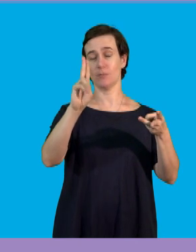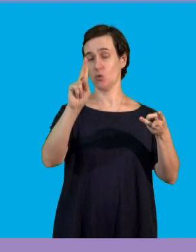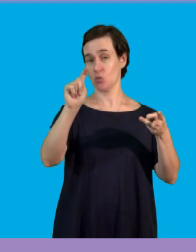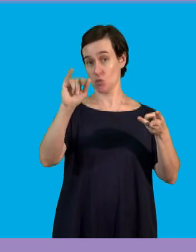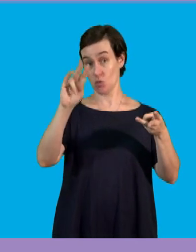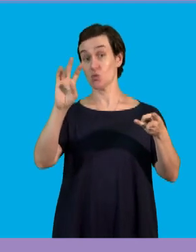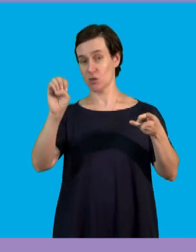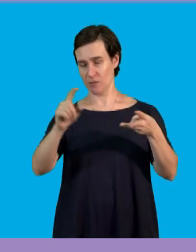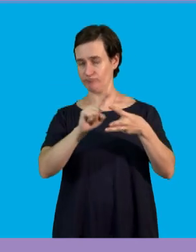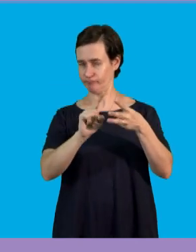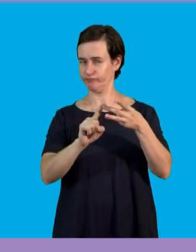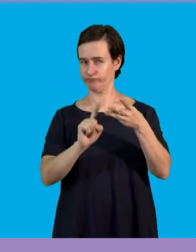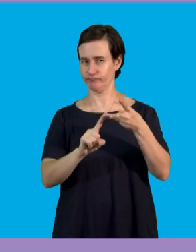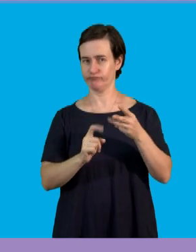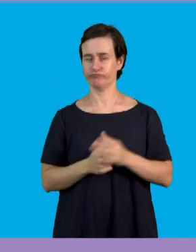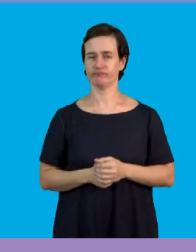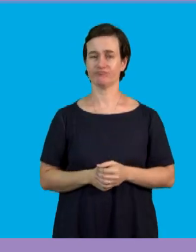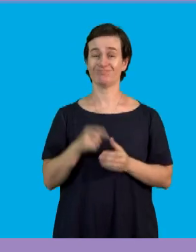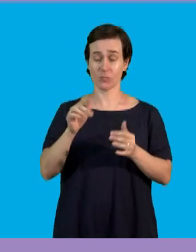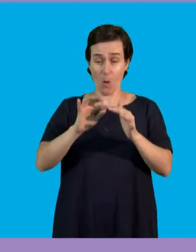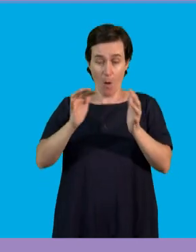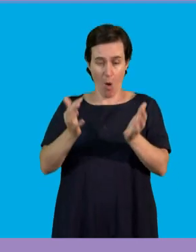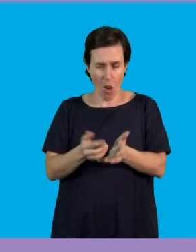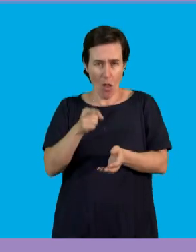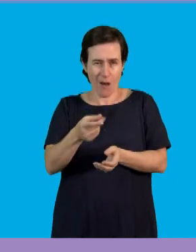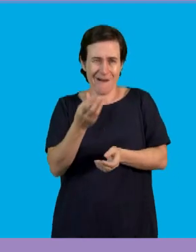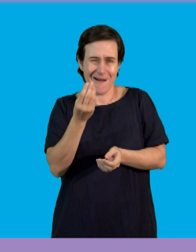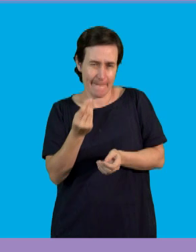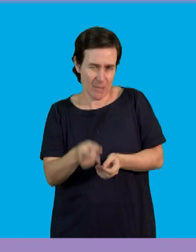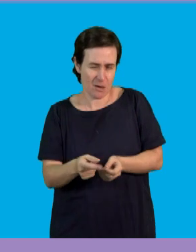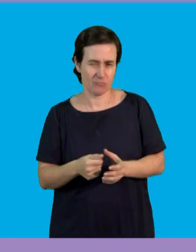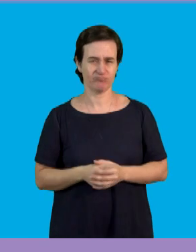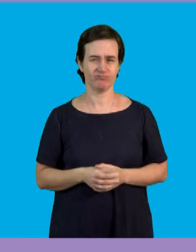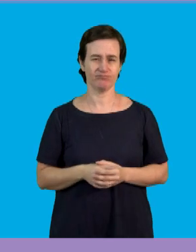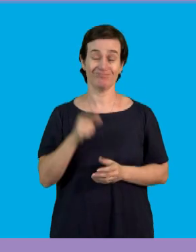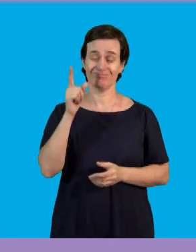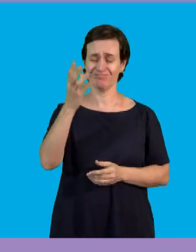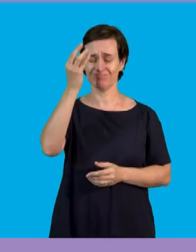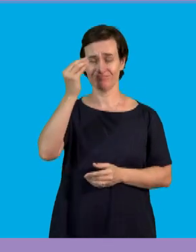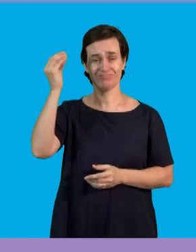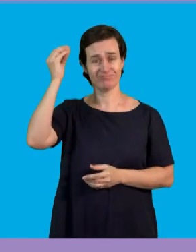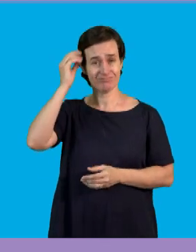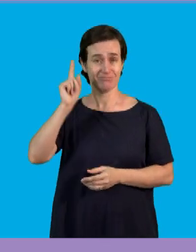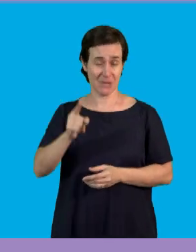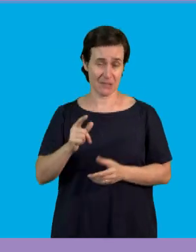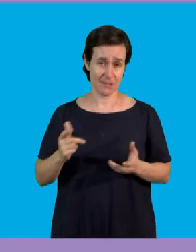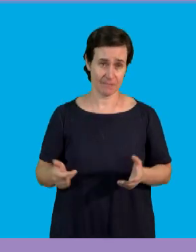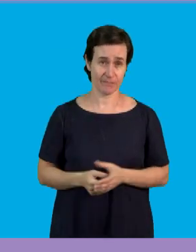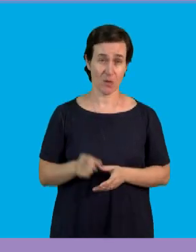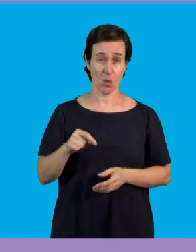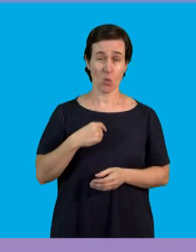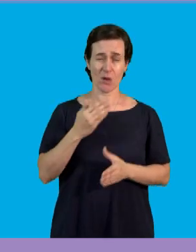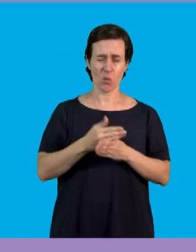with? Now, when it comes to whole numbers and calculations concerning whole numbers, remember that when we are working